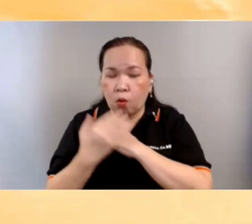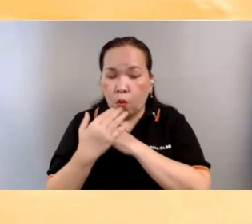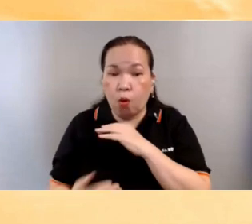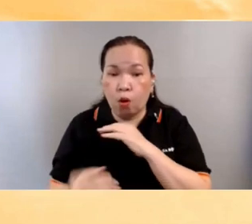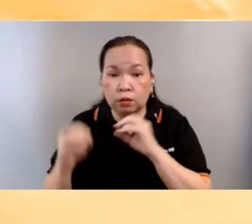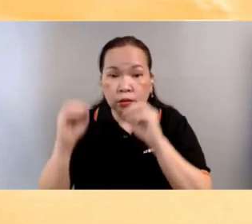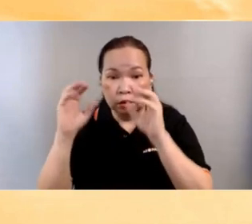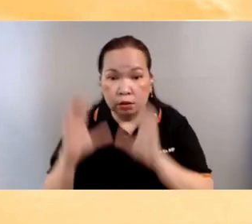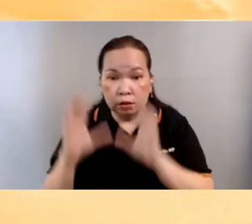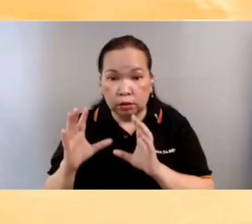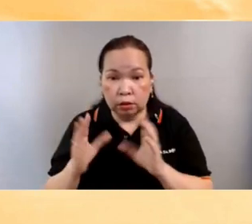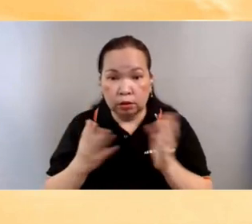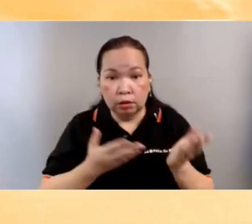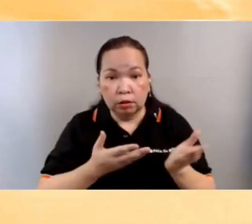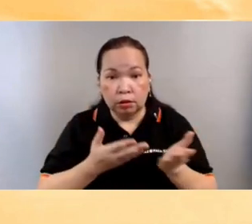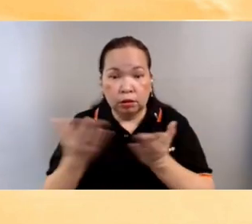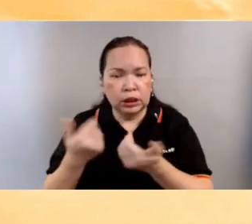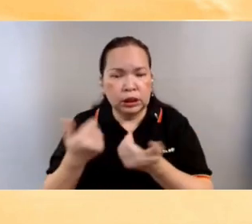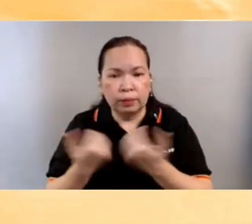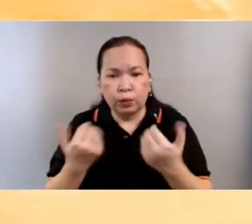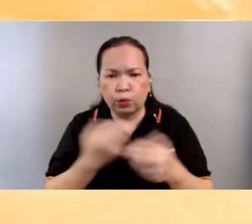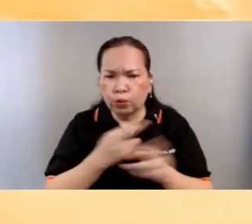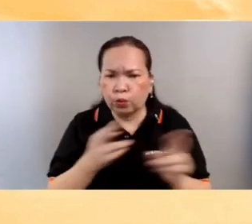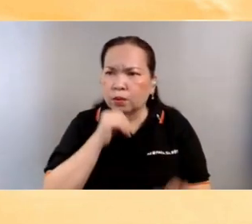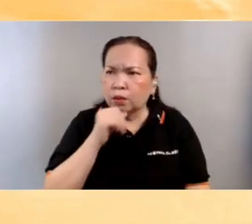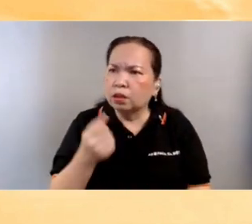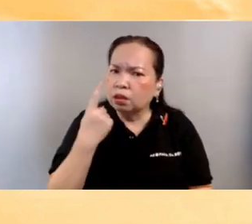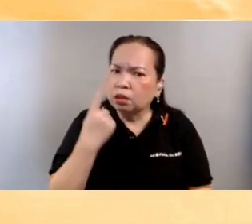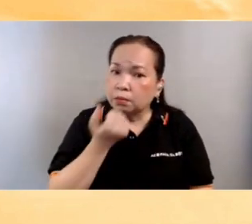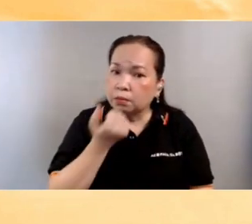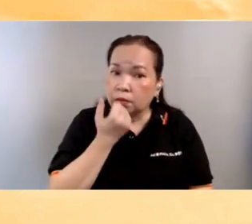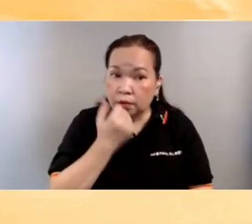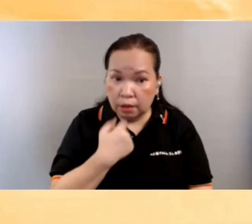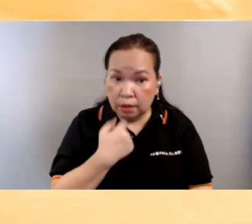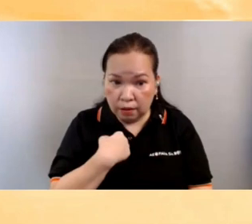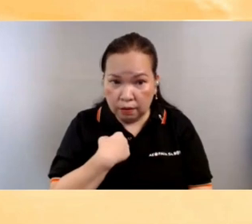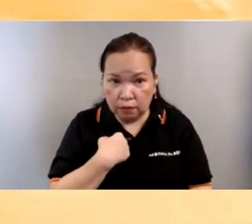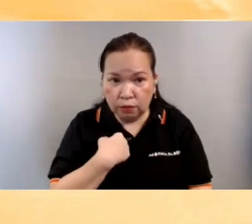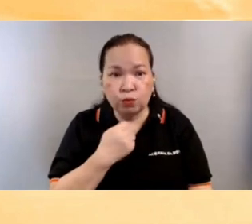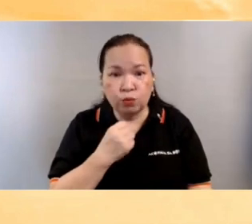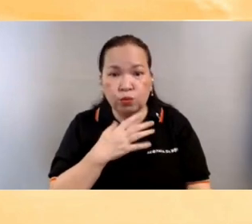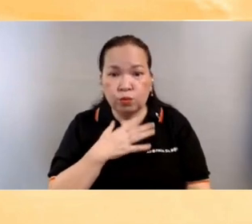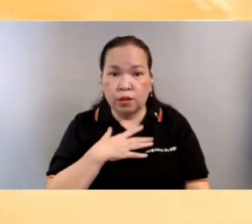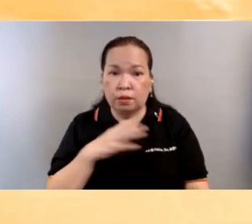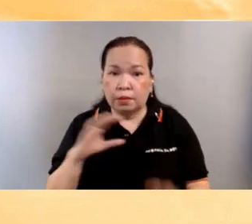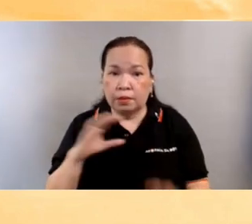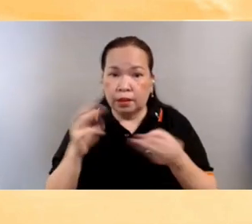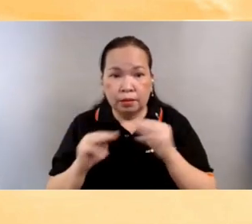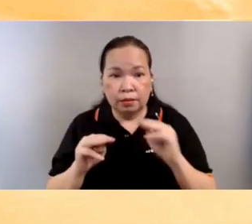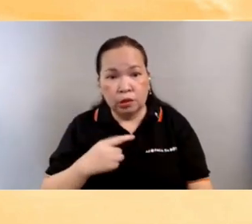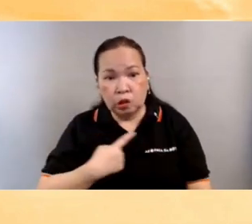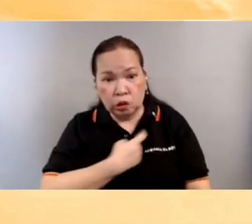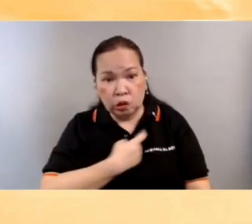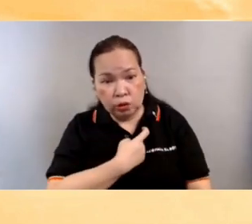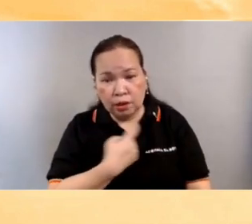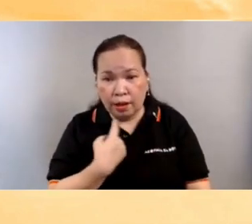who brought me to the secret room. I wonder if I did something bad or did I upset my classmates.